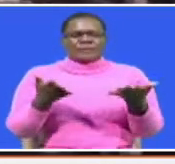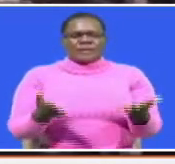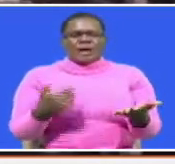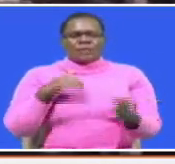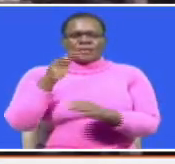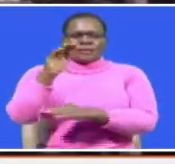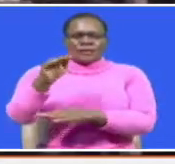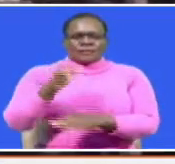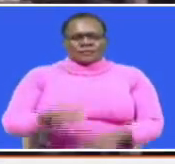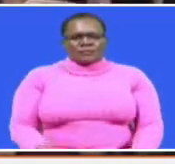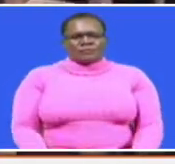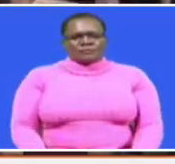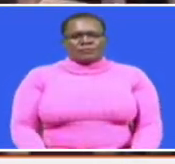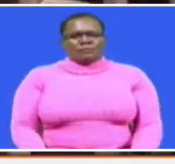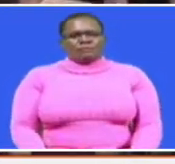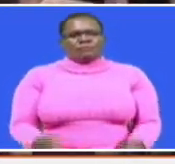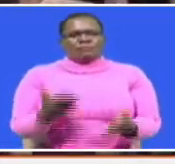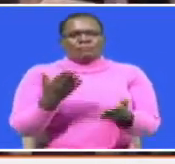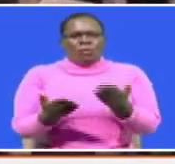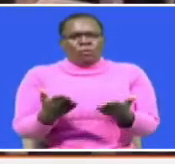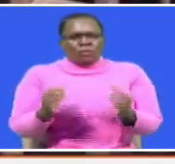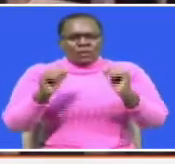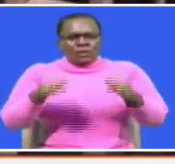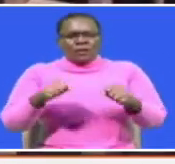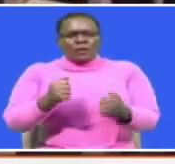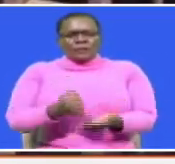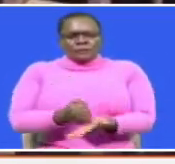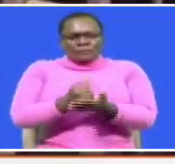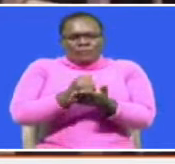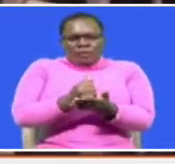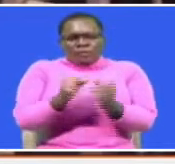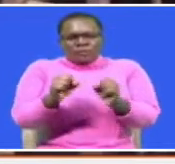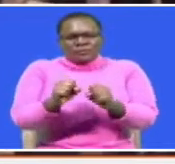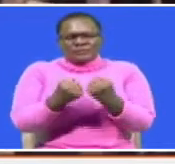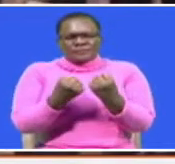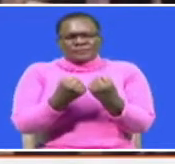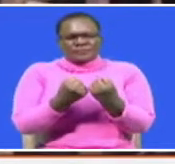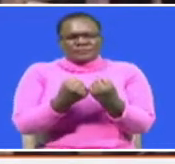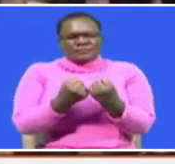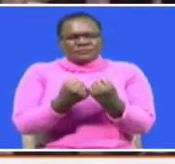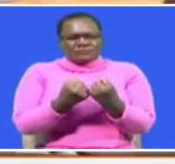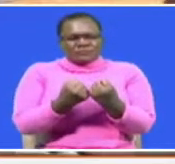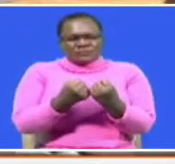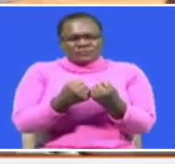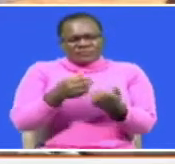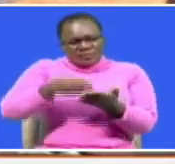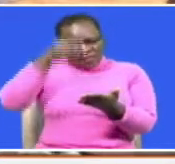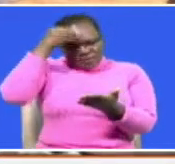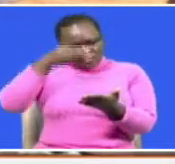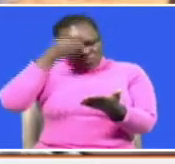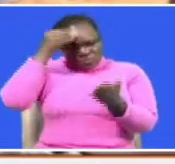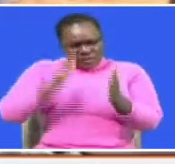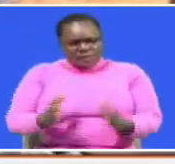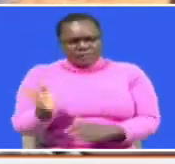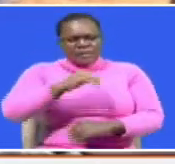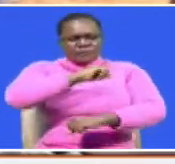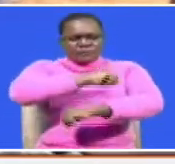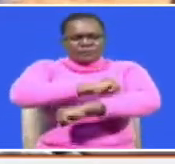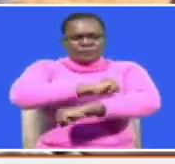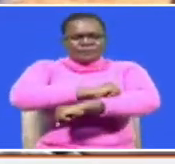my appeal is maybe how we can resettle these students back to school. That